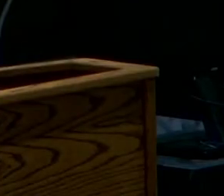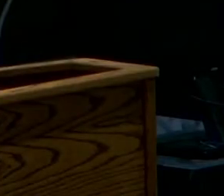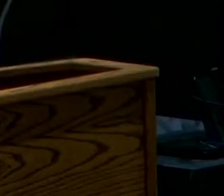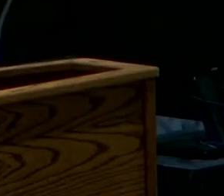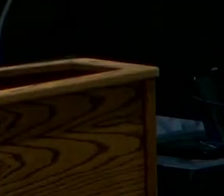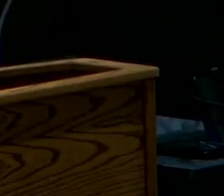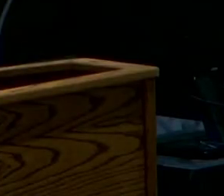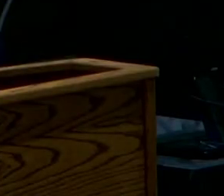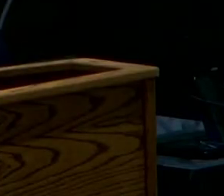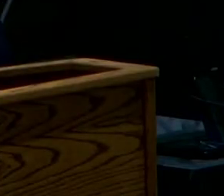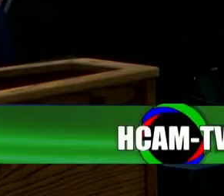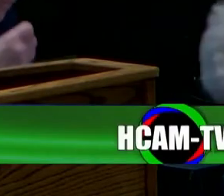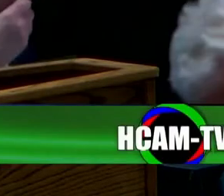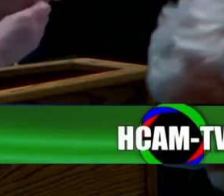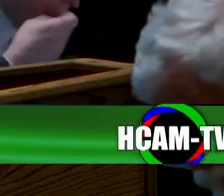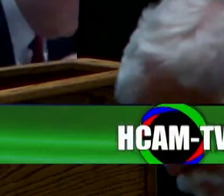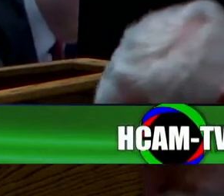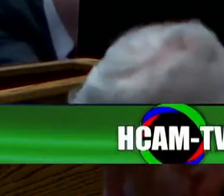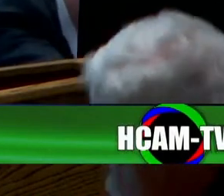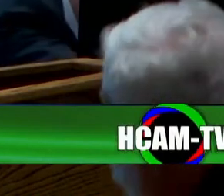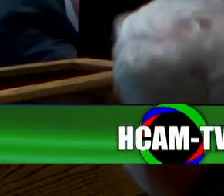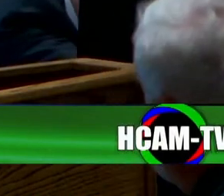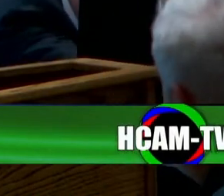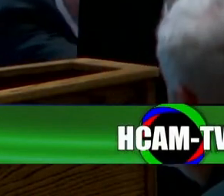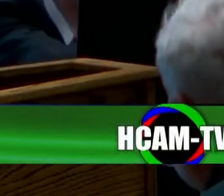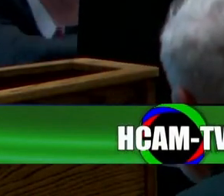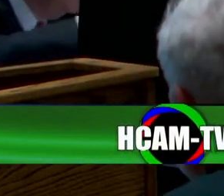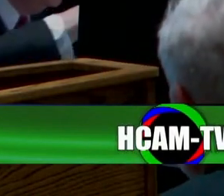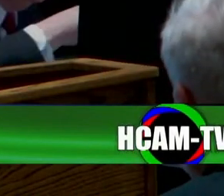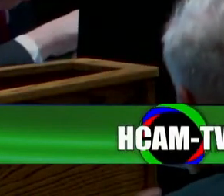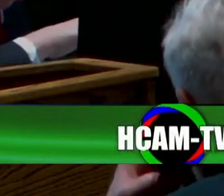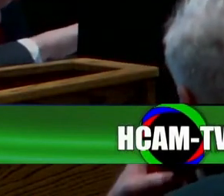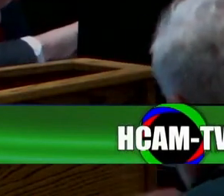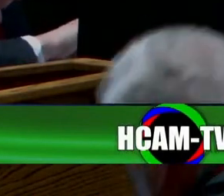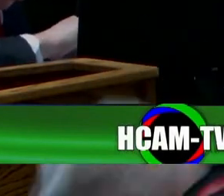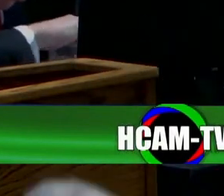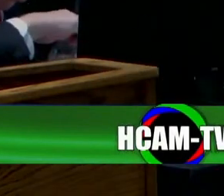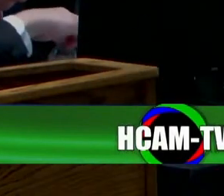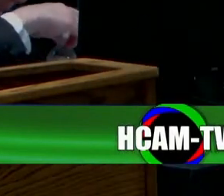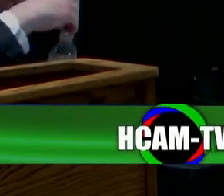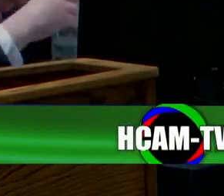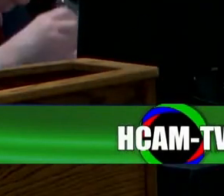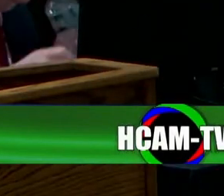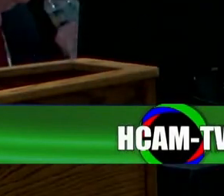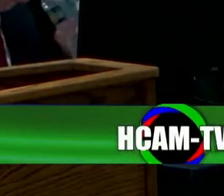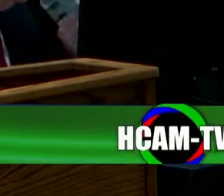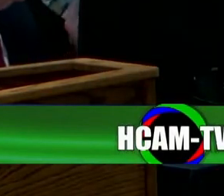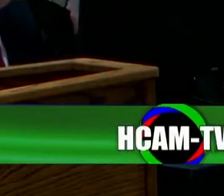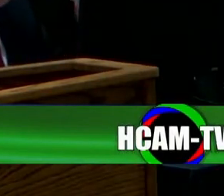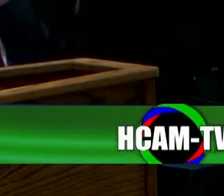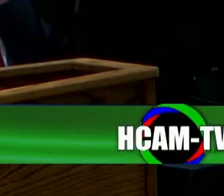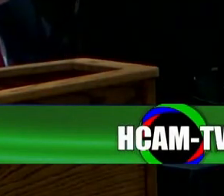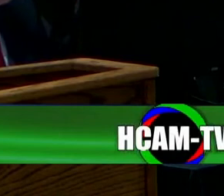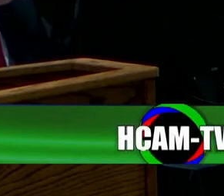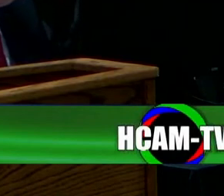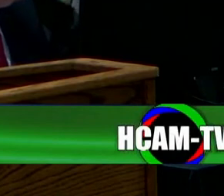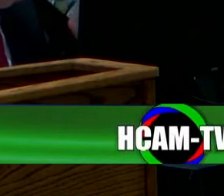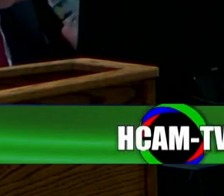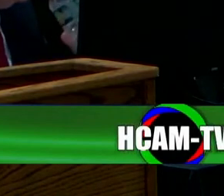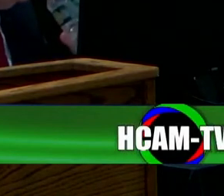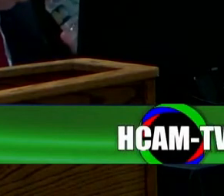okay we're all set with counters I do have um hi okay